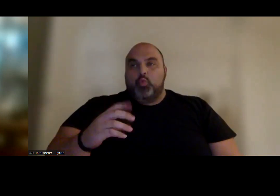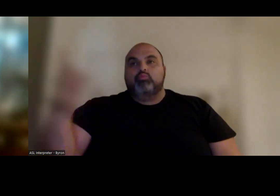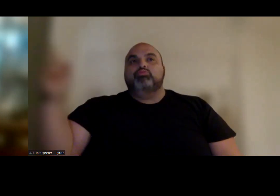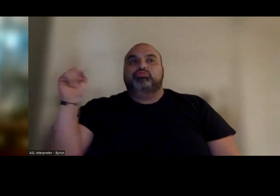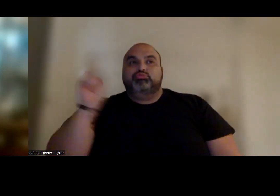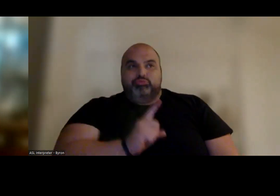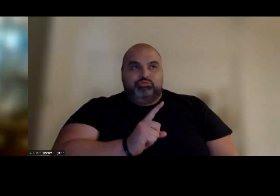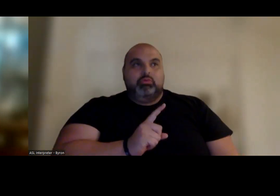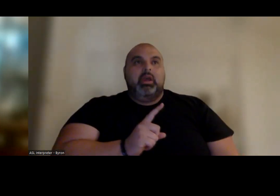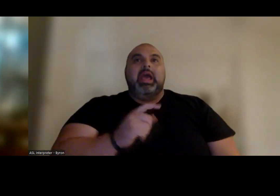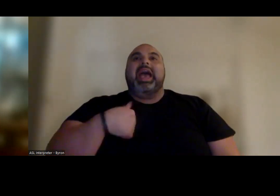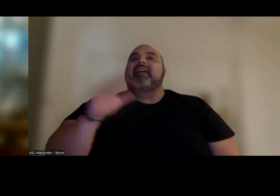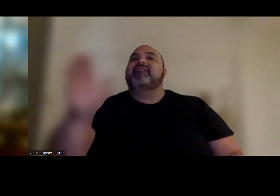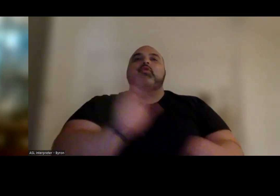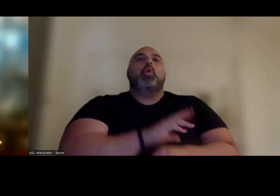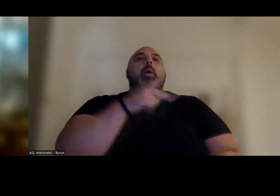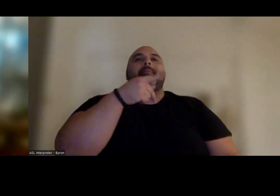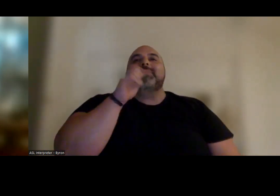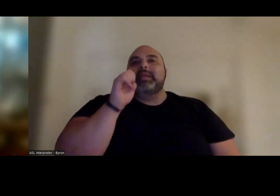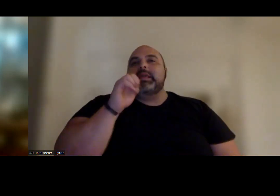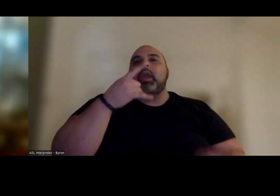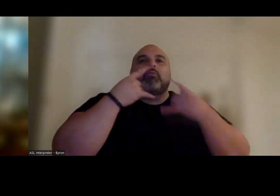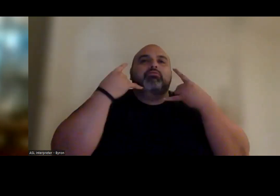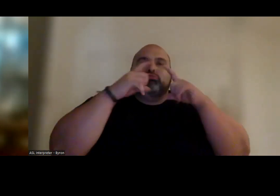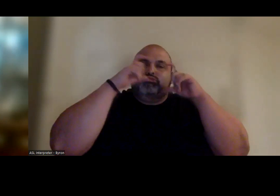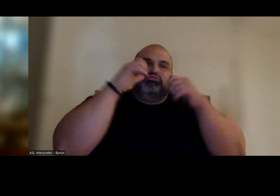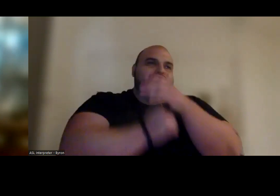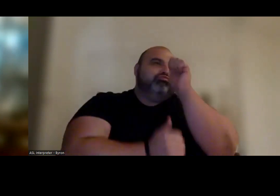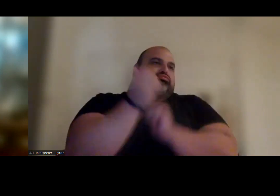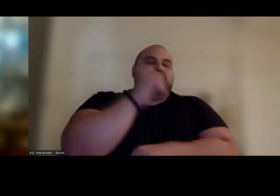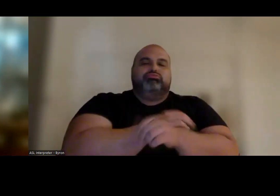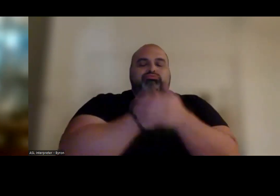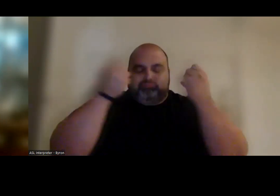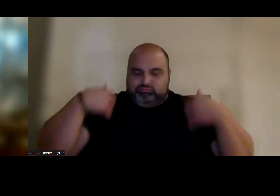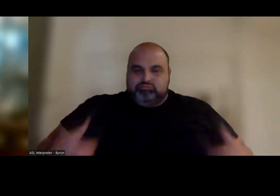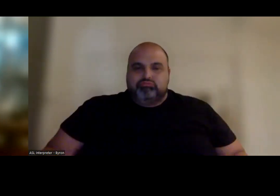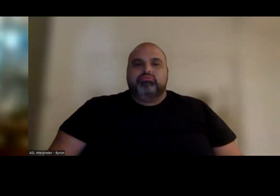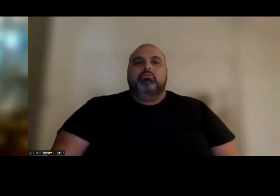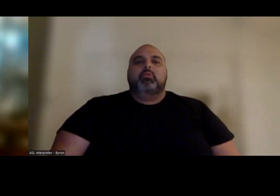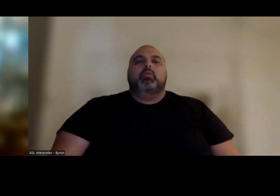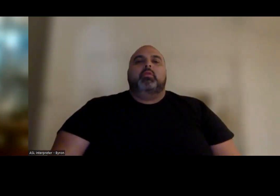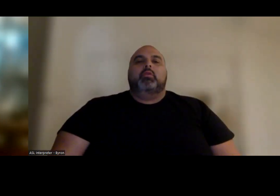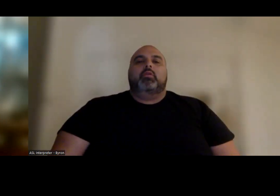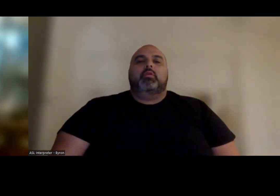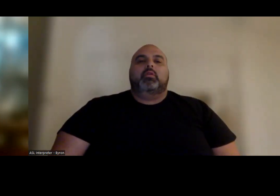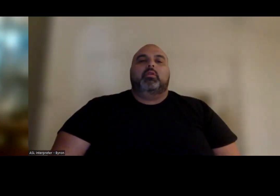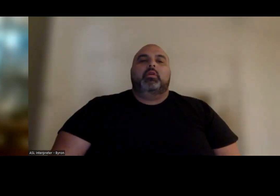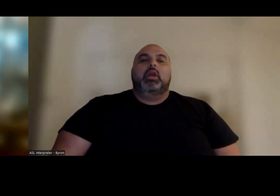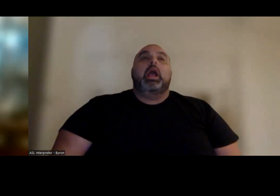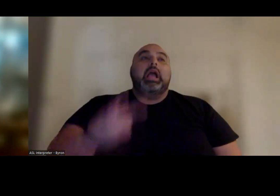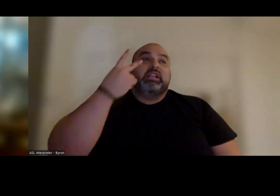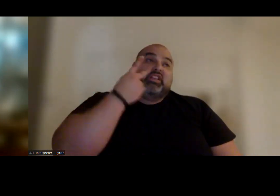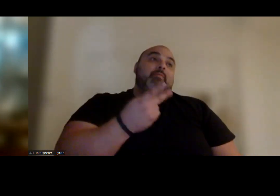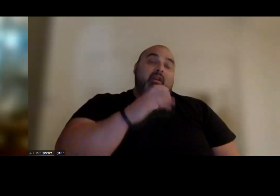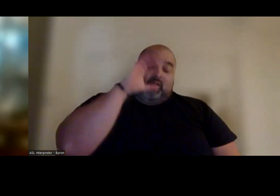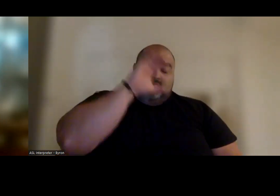had the full PPE, the ground, gown, mask, shield, hand sanitizer, everything, and I wouldn't do it any other way because I got to see my husband.